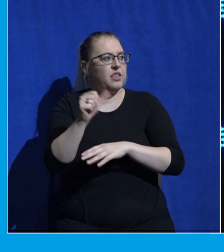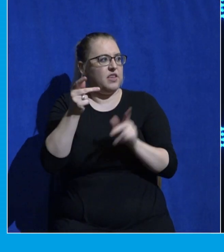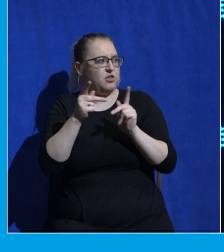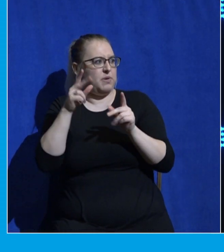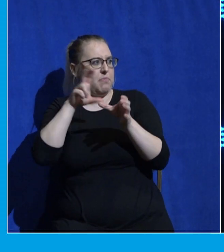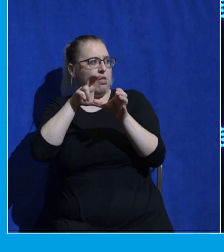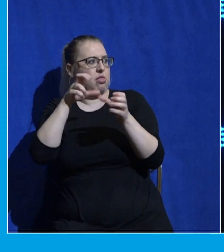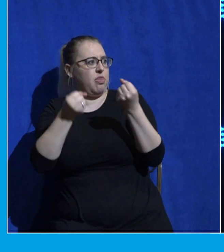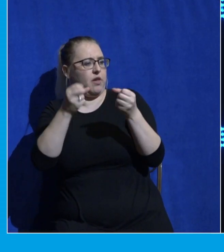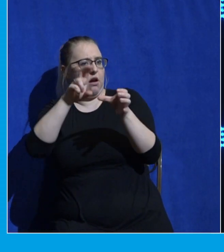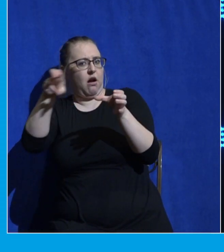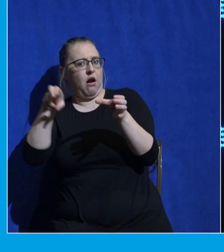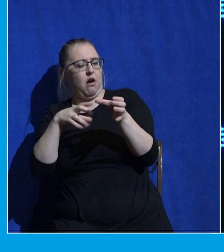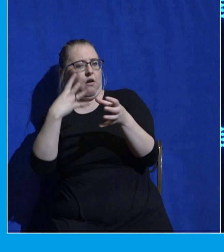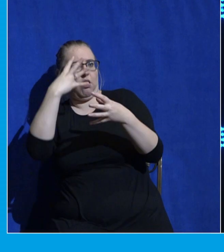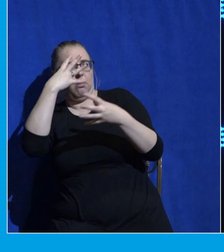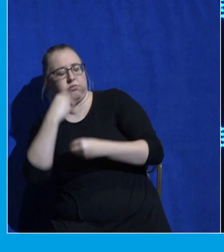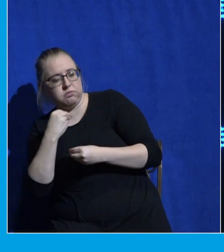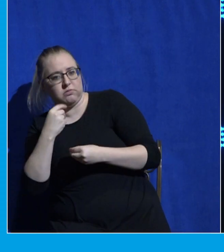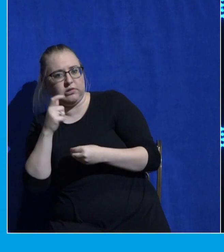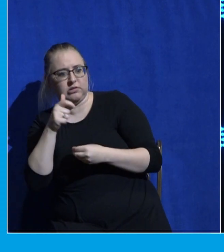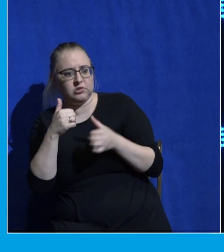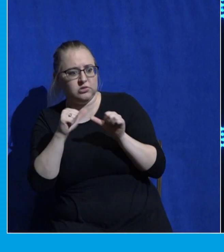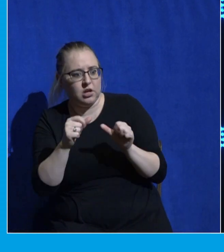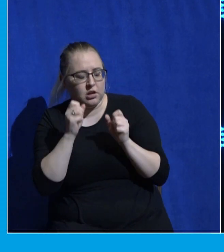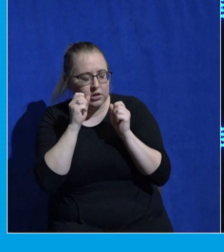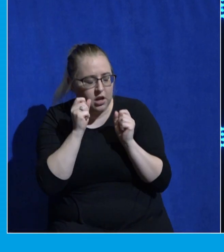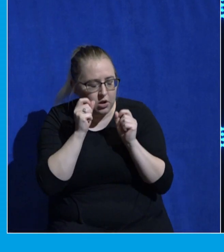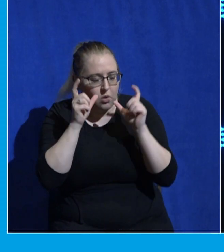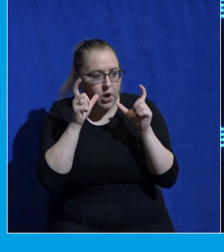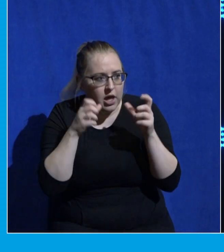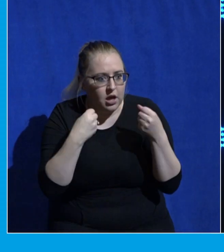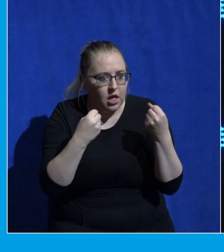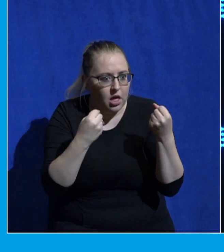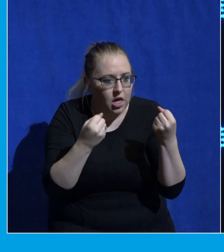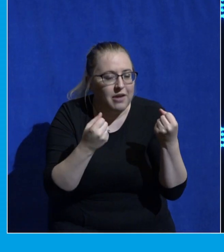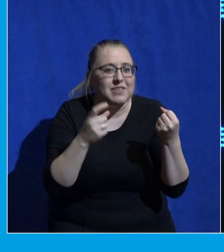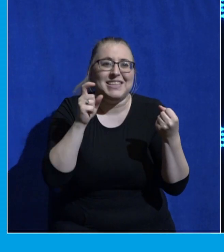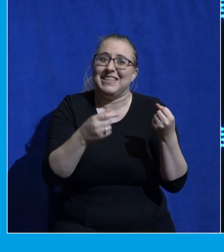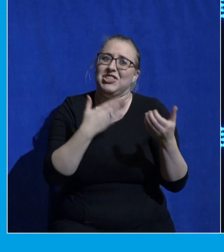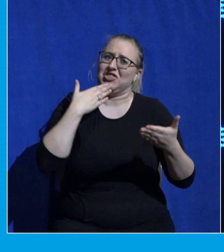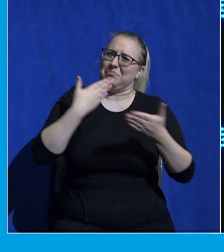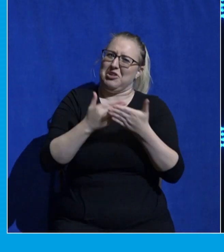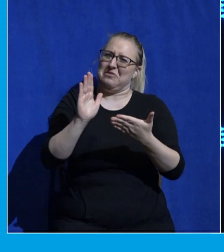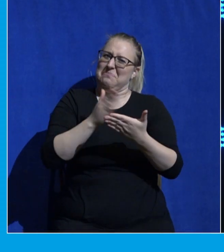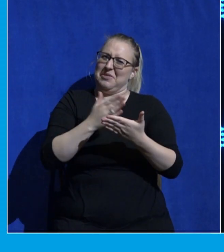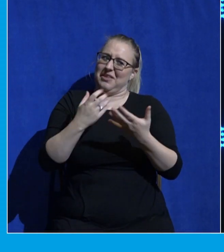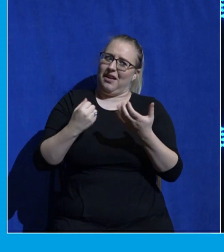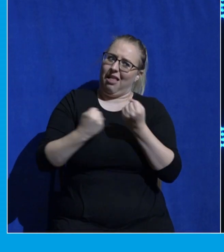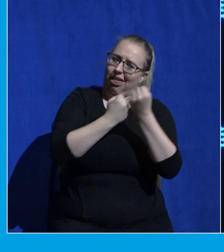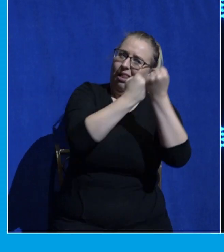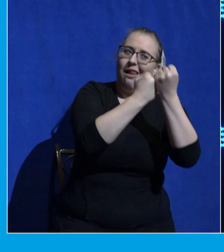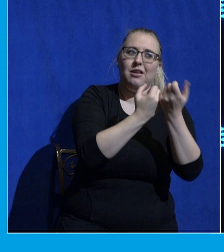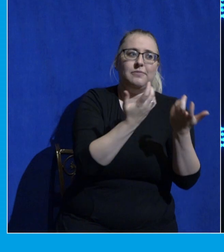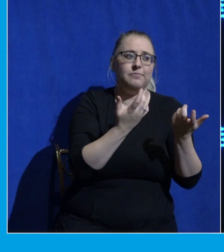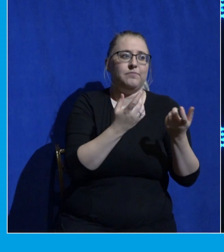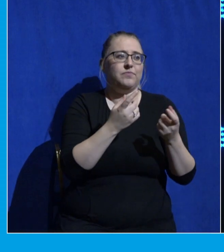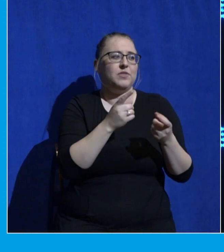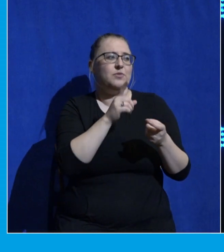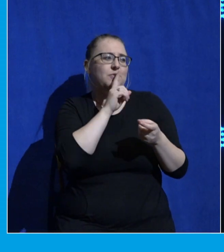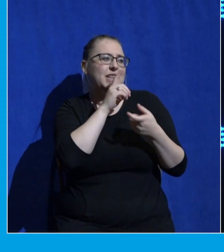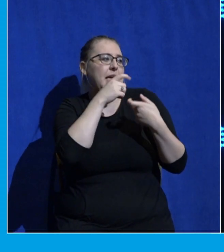asleep, they deserted you, and you need to stay awake and you need to listen to some good jams. Here's the thing. It's a fine art to